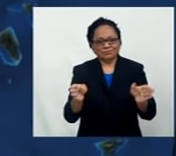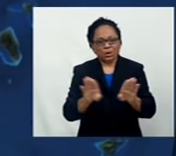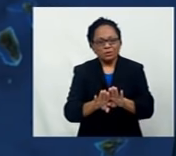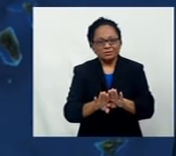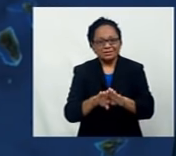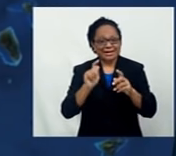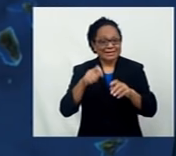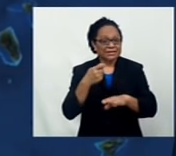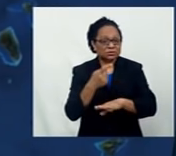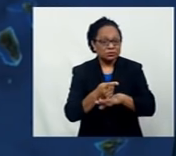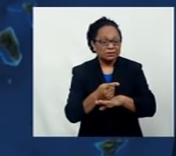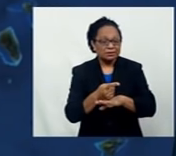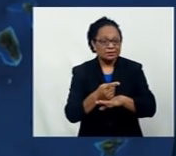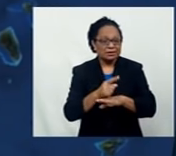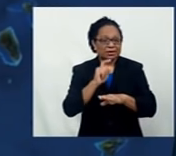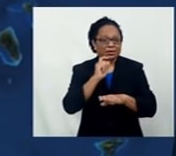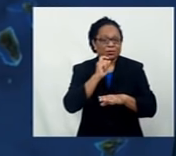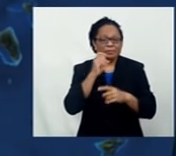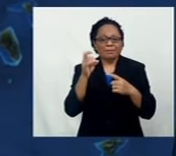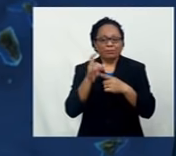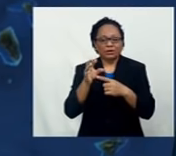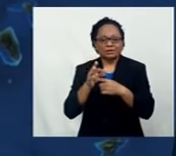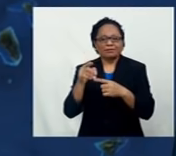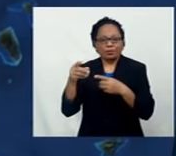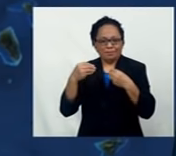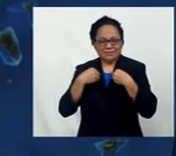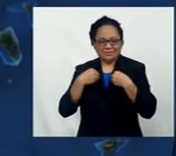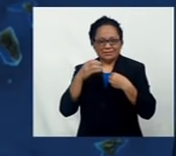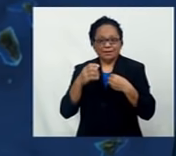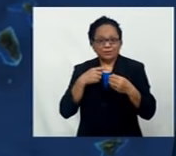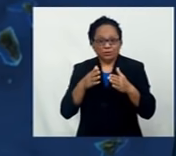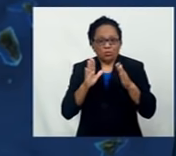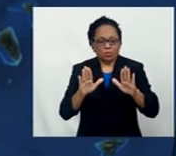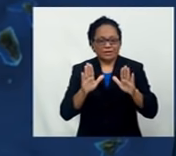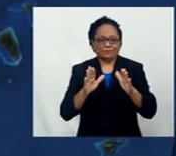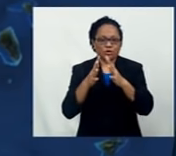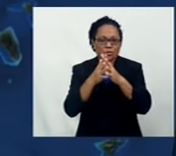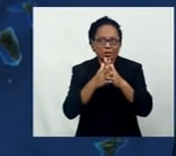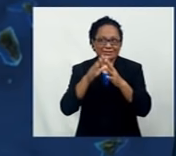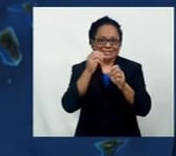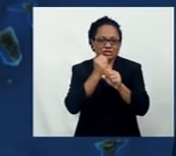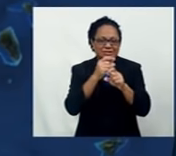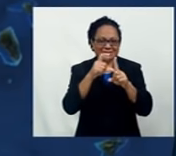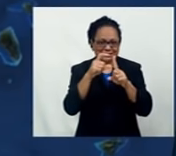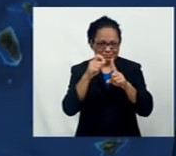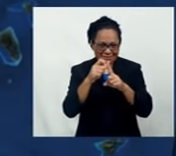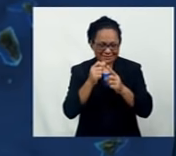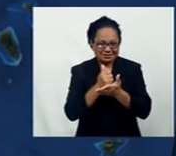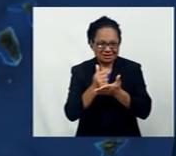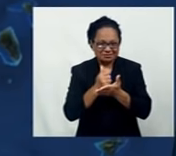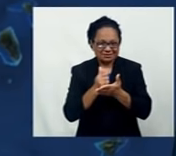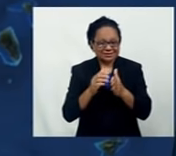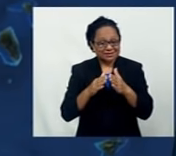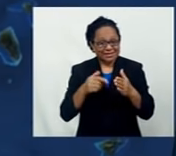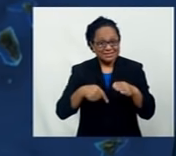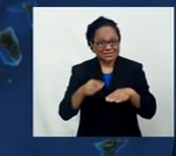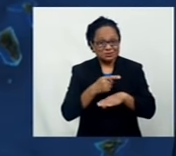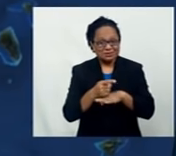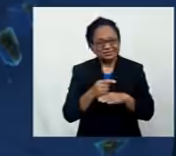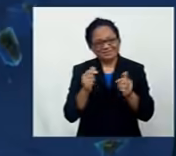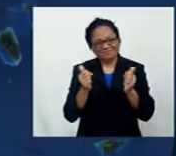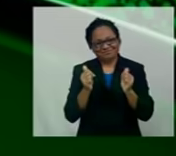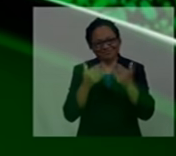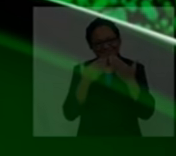Next week will be key to traders as they wait for US GDP numbers. But for this week, that's all I have from your HFC Bank. Thank